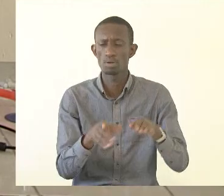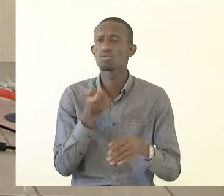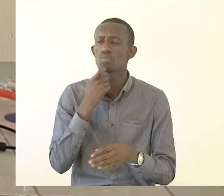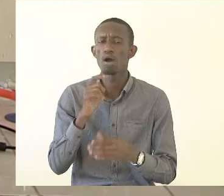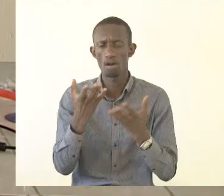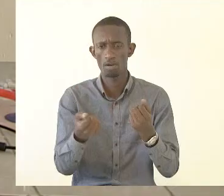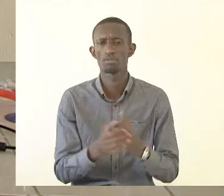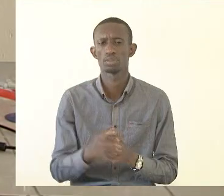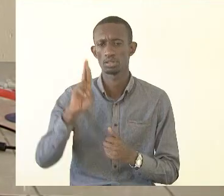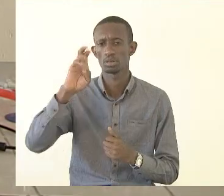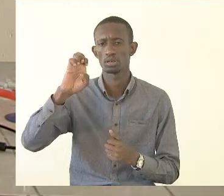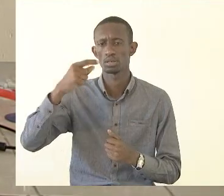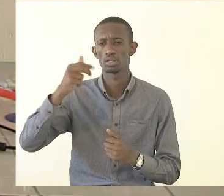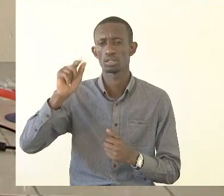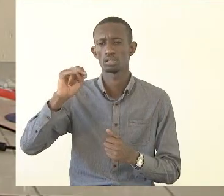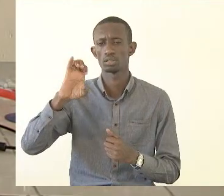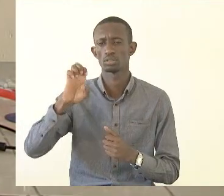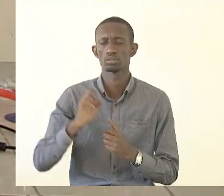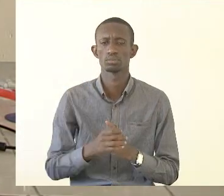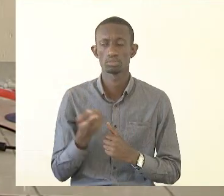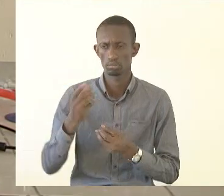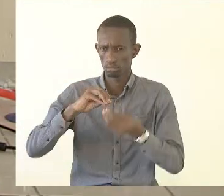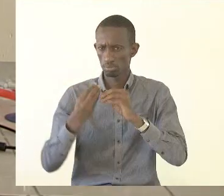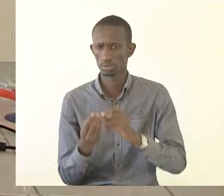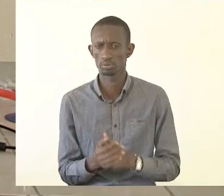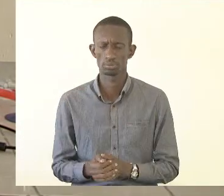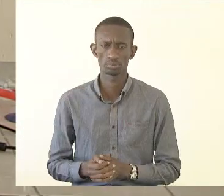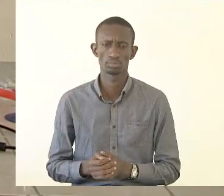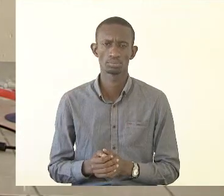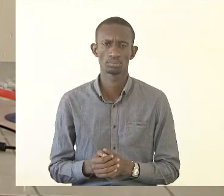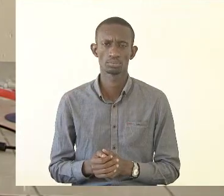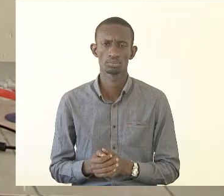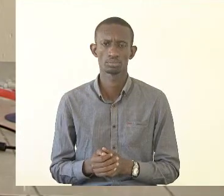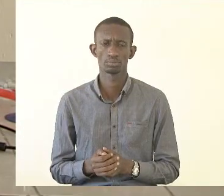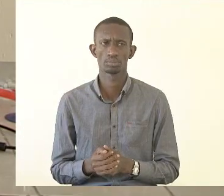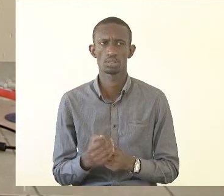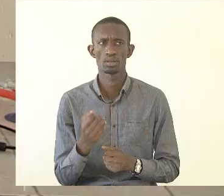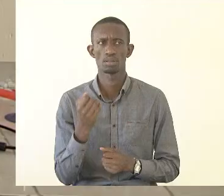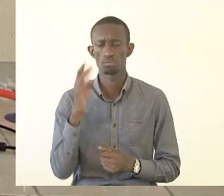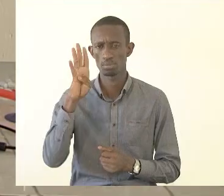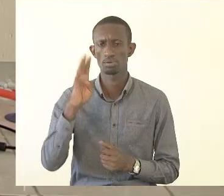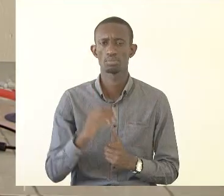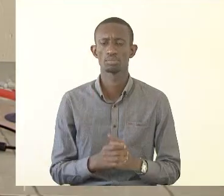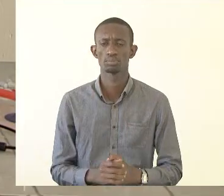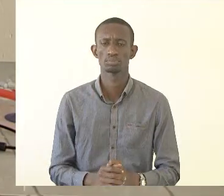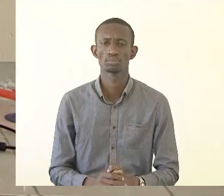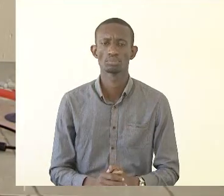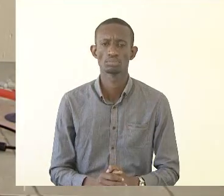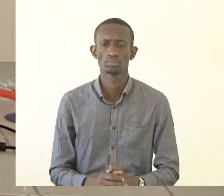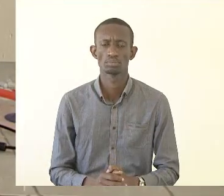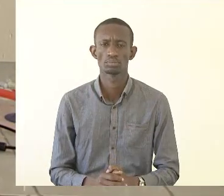reagents. That is part B. We need the reagents for step